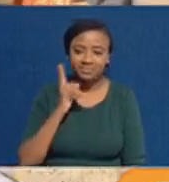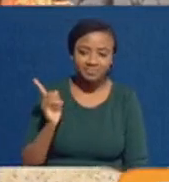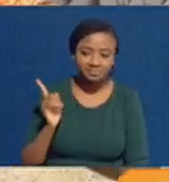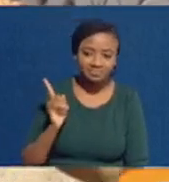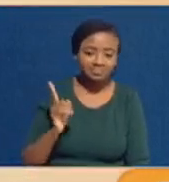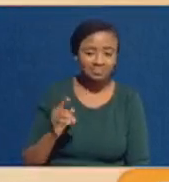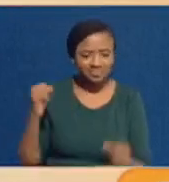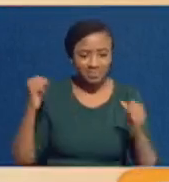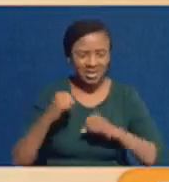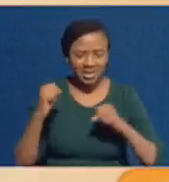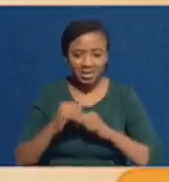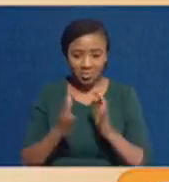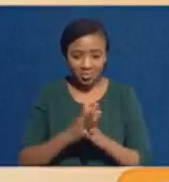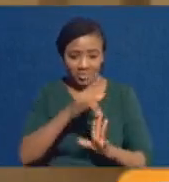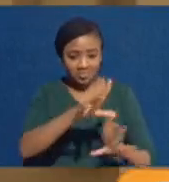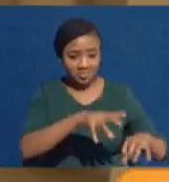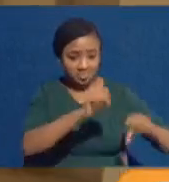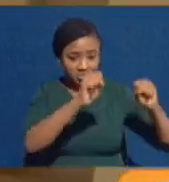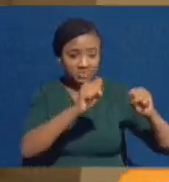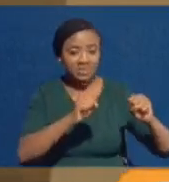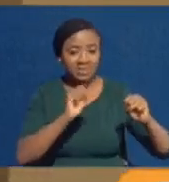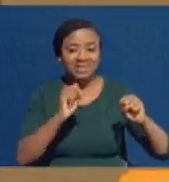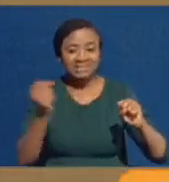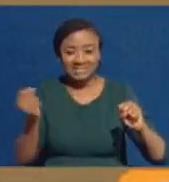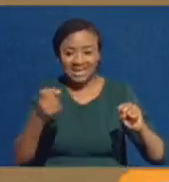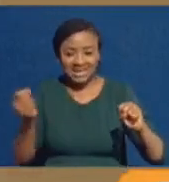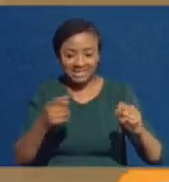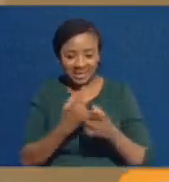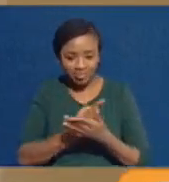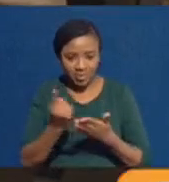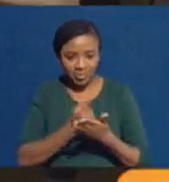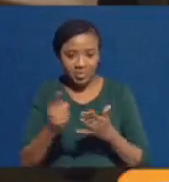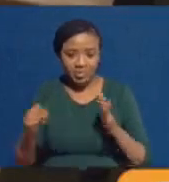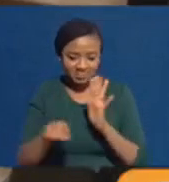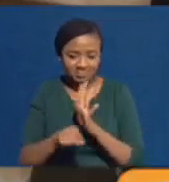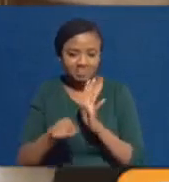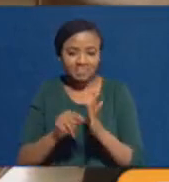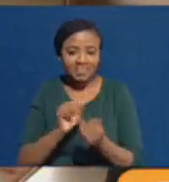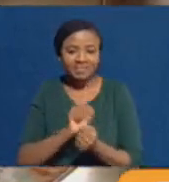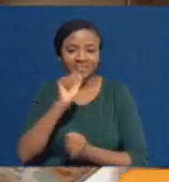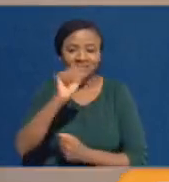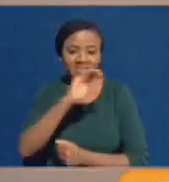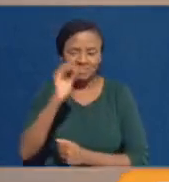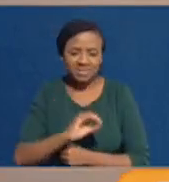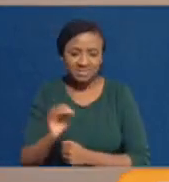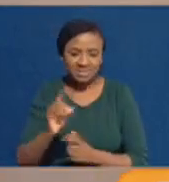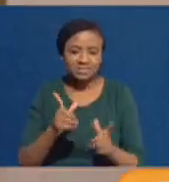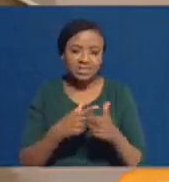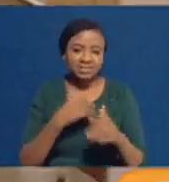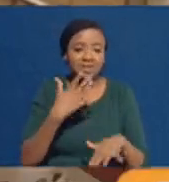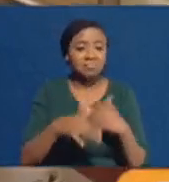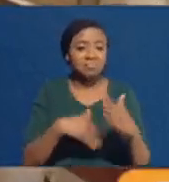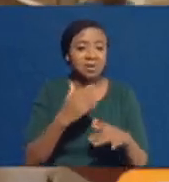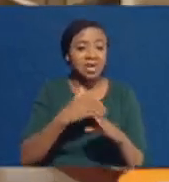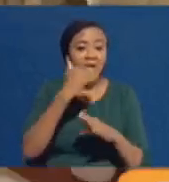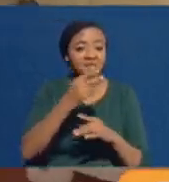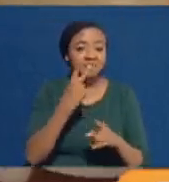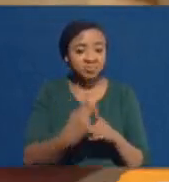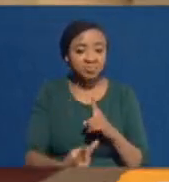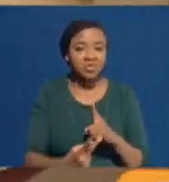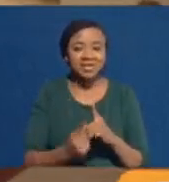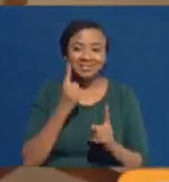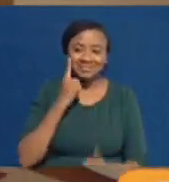agreed with his employer to retain 15% of his weekly wages, which would go towards him owning a home. And after 2 years, Ochieng welcomes